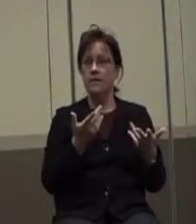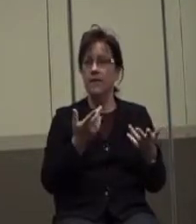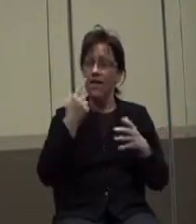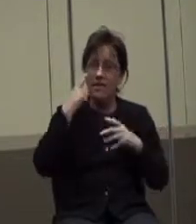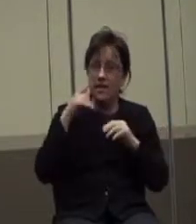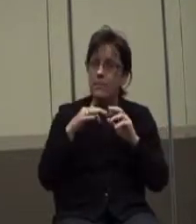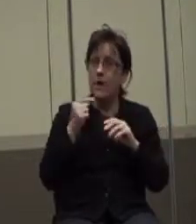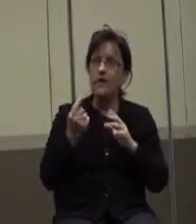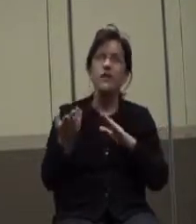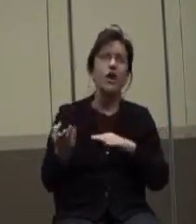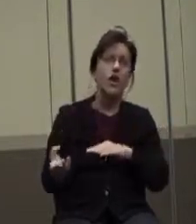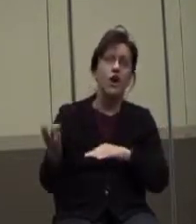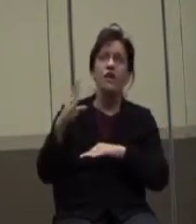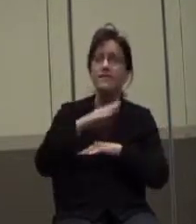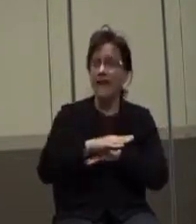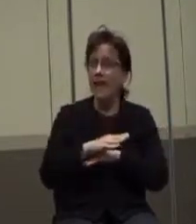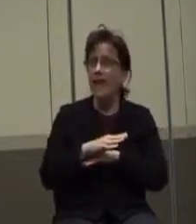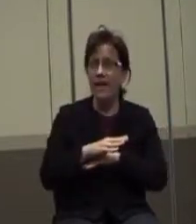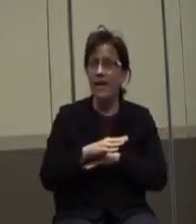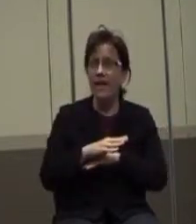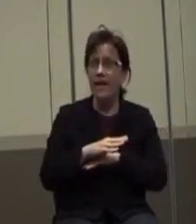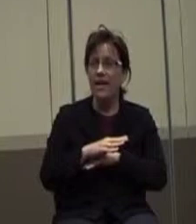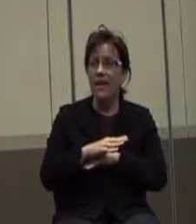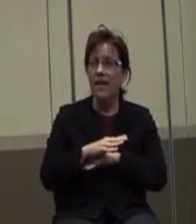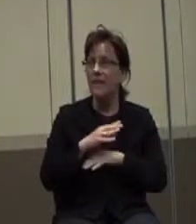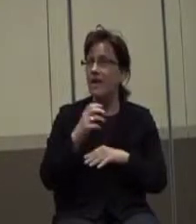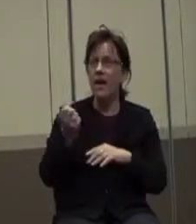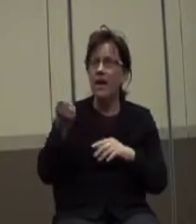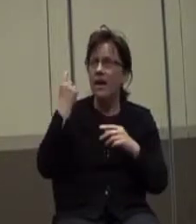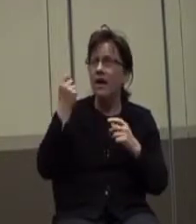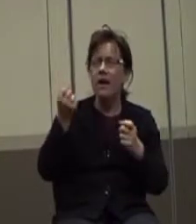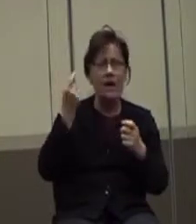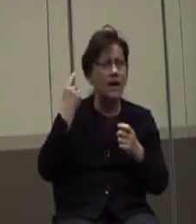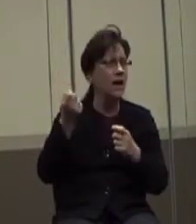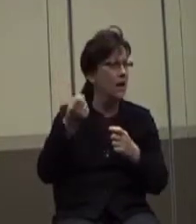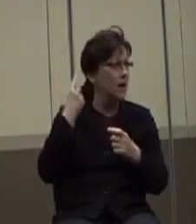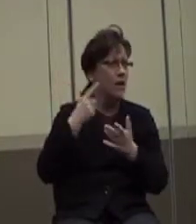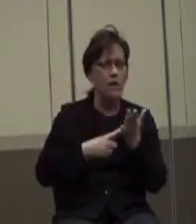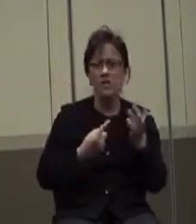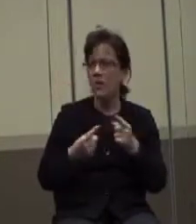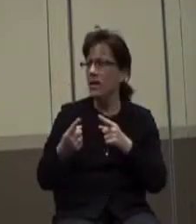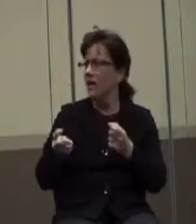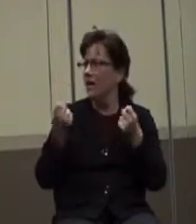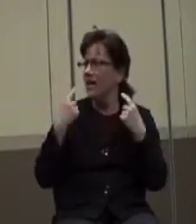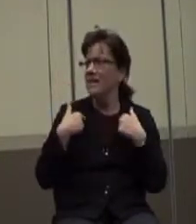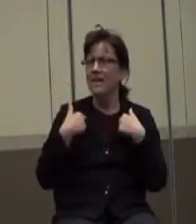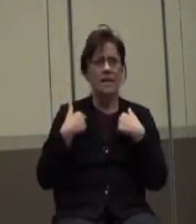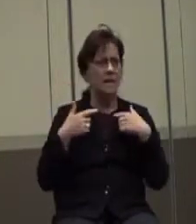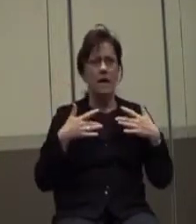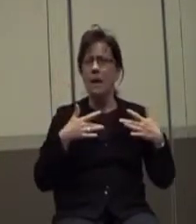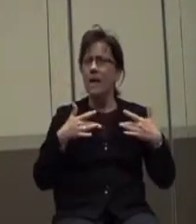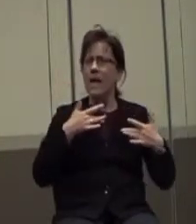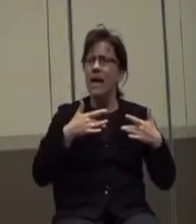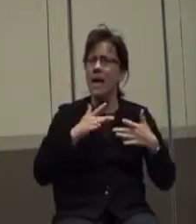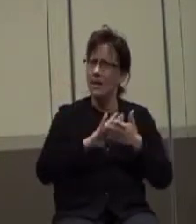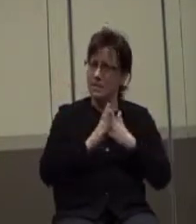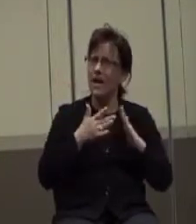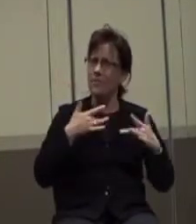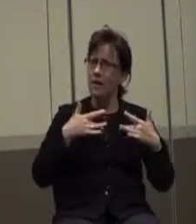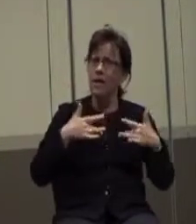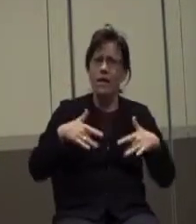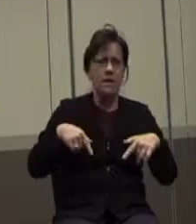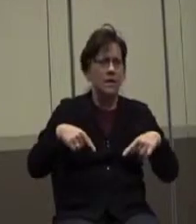that would be all day long if I wasn't picking up necessarily what was going on. So I get anxious. All